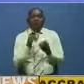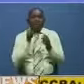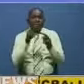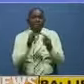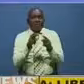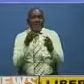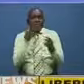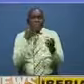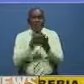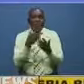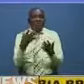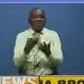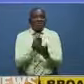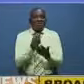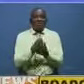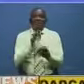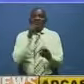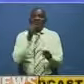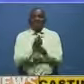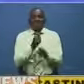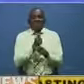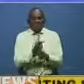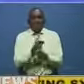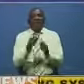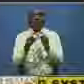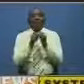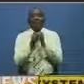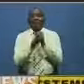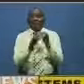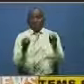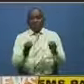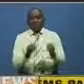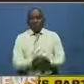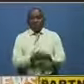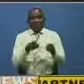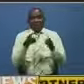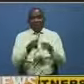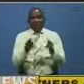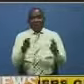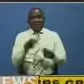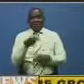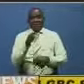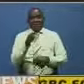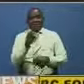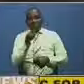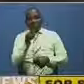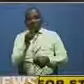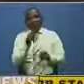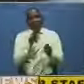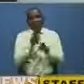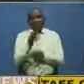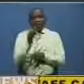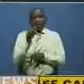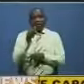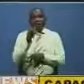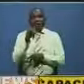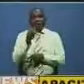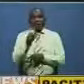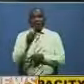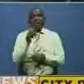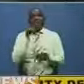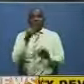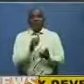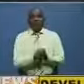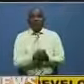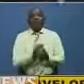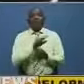content. They are not subscribing to watch advertising. The Director General of GBC, Professor Amin Al-Hassan,